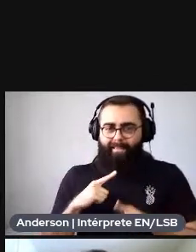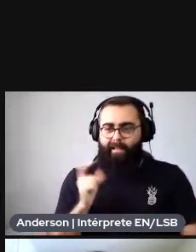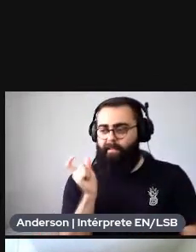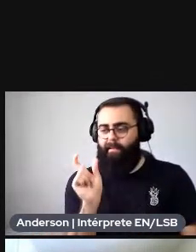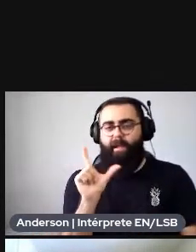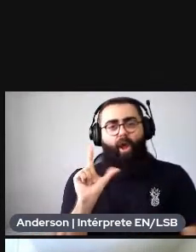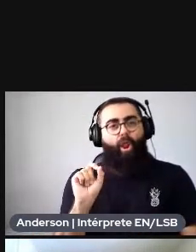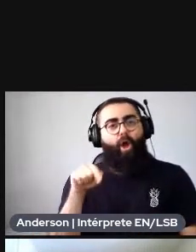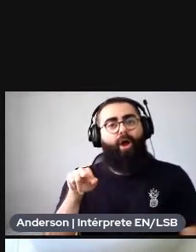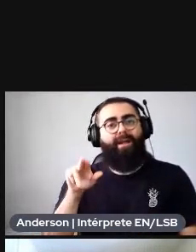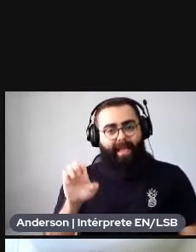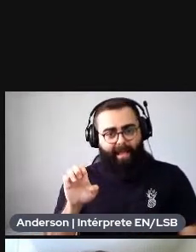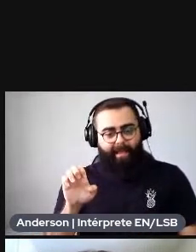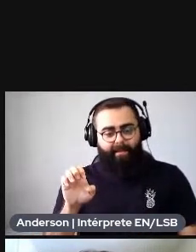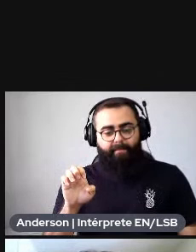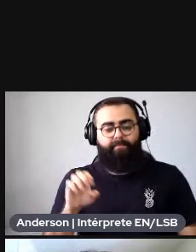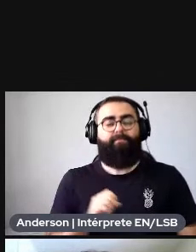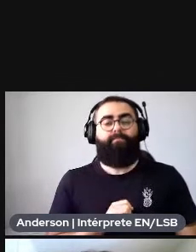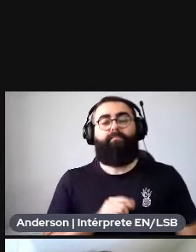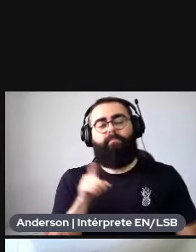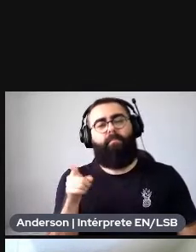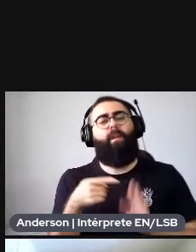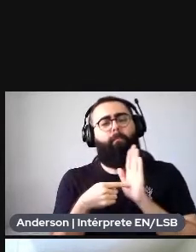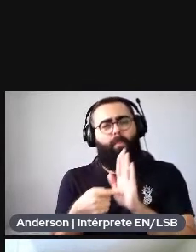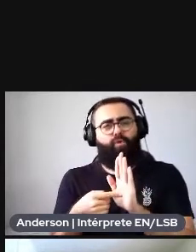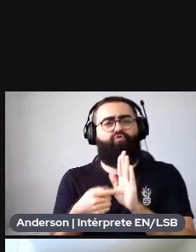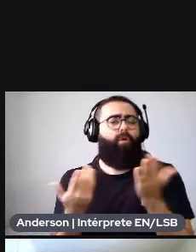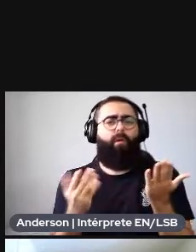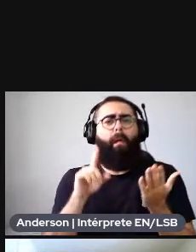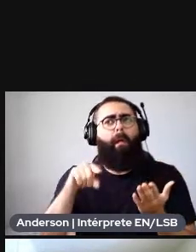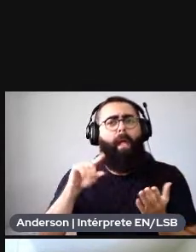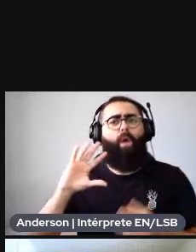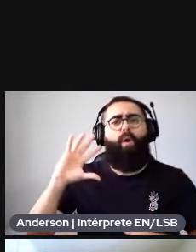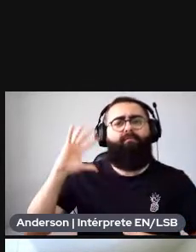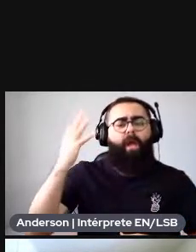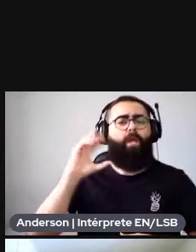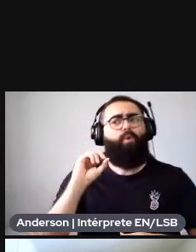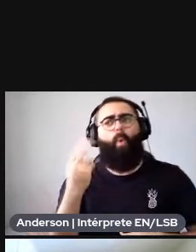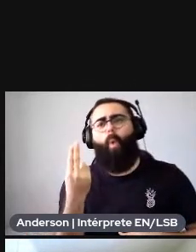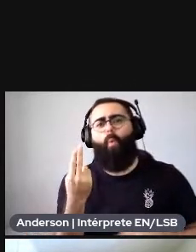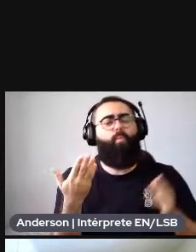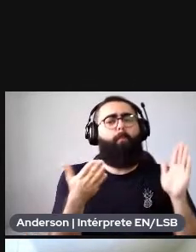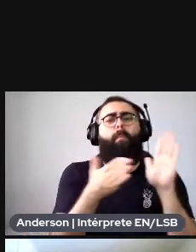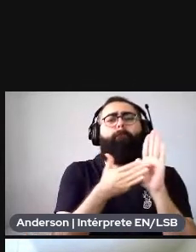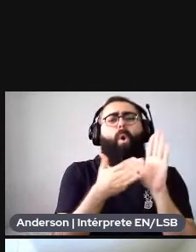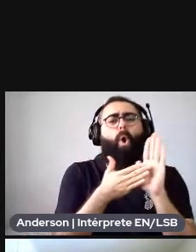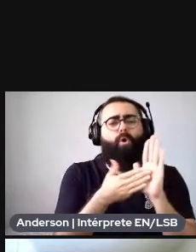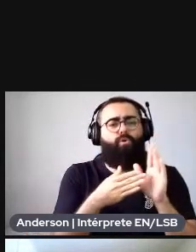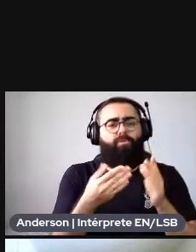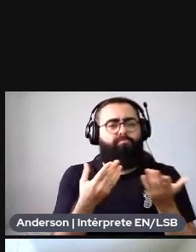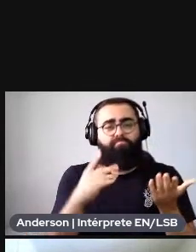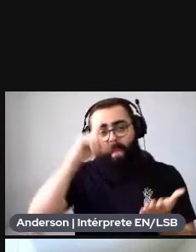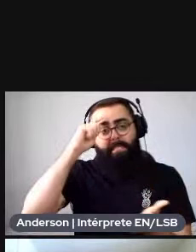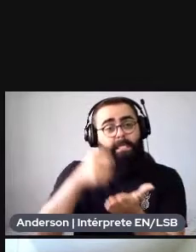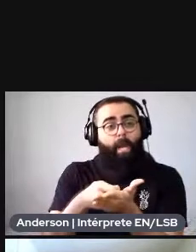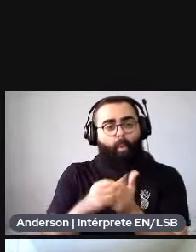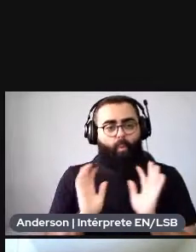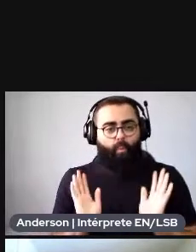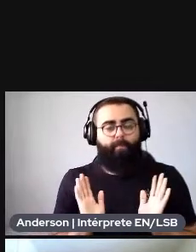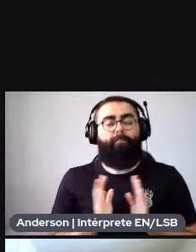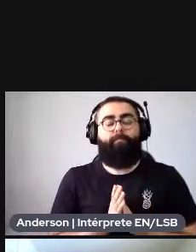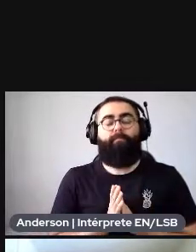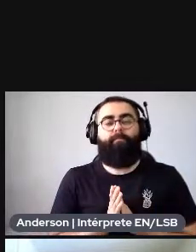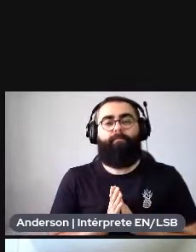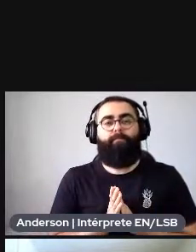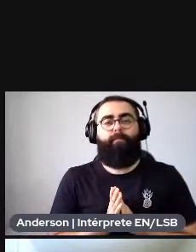entity, on an event, or on a proposition. Here, I'm going to focus only